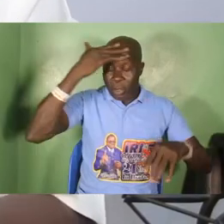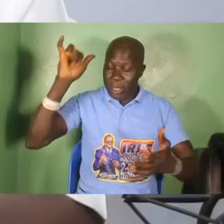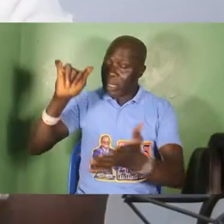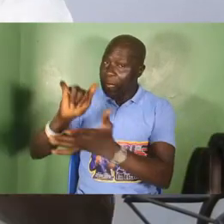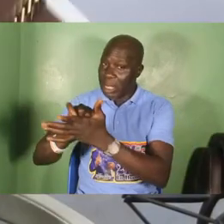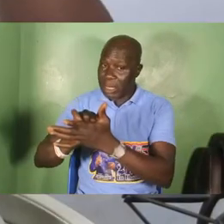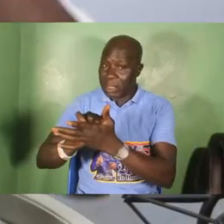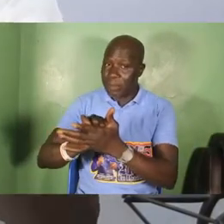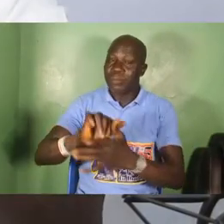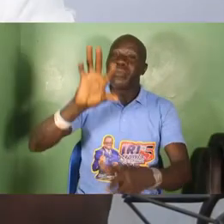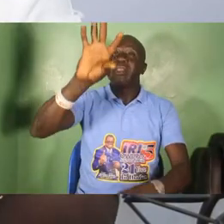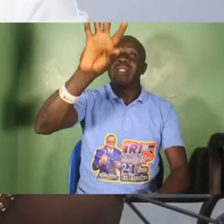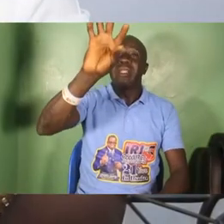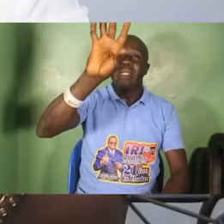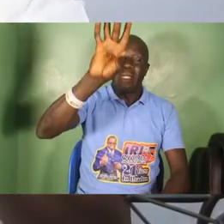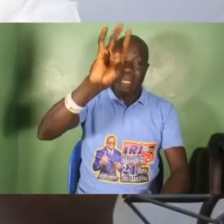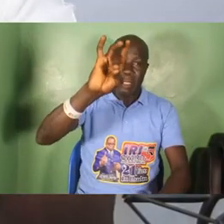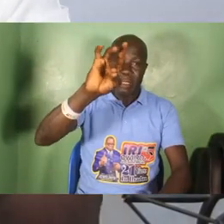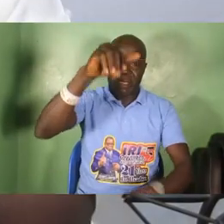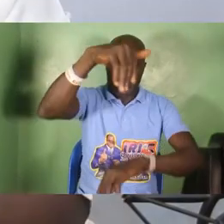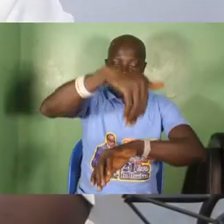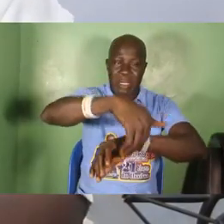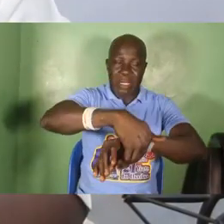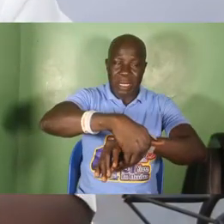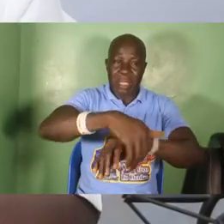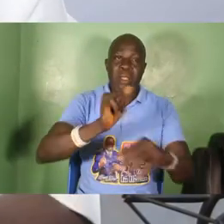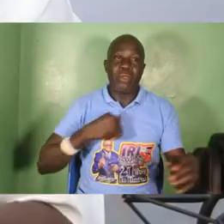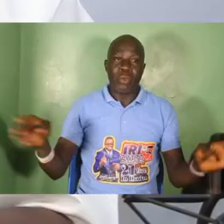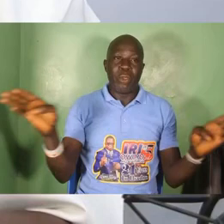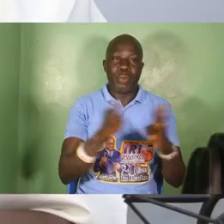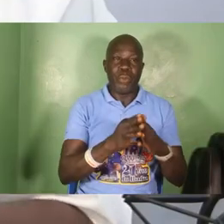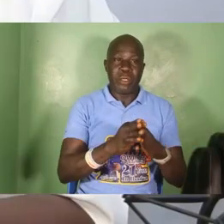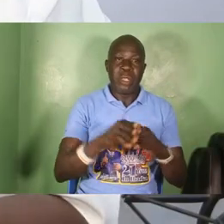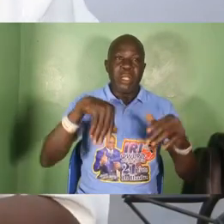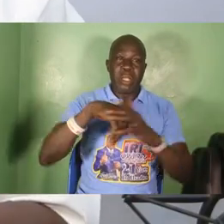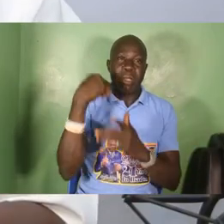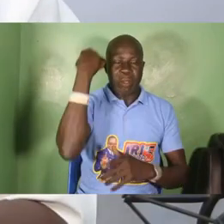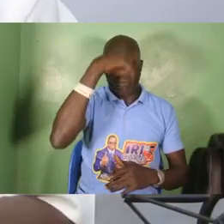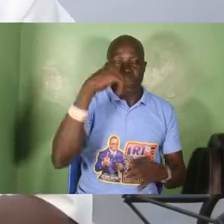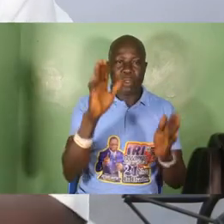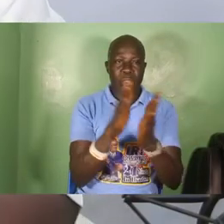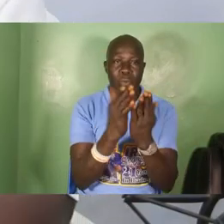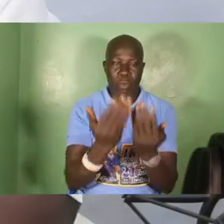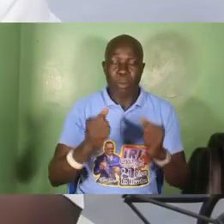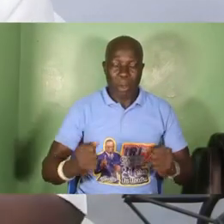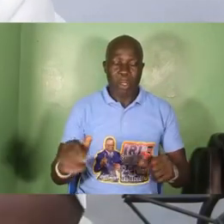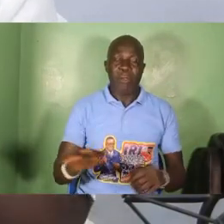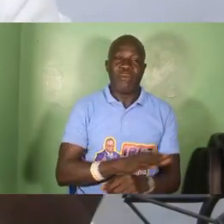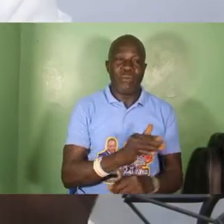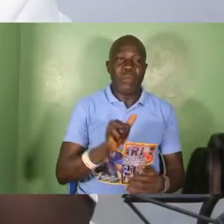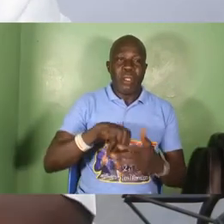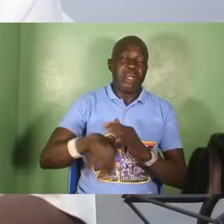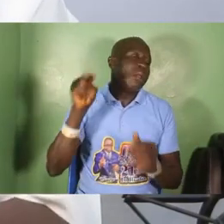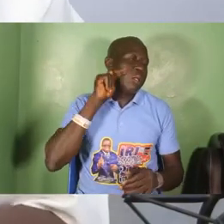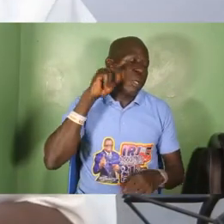forget that. I go pe jo. But it's Asale. Apade ni ori Facebook on Facebook o ma ni agba it will be powerful